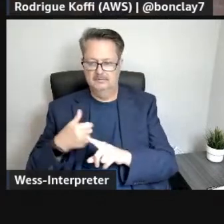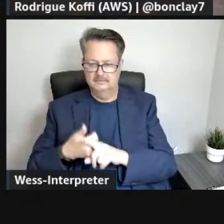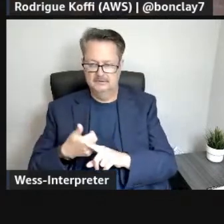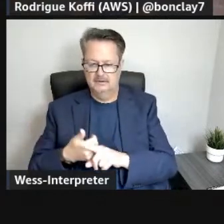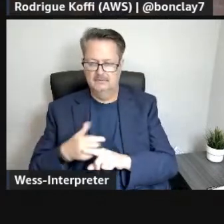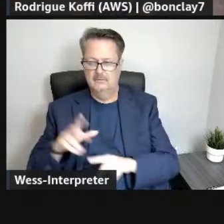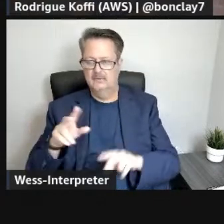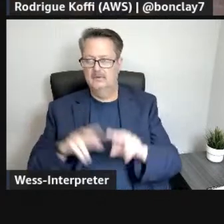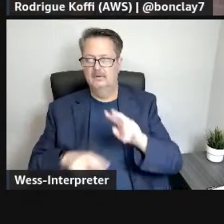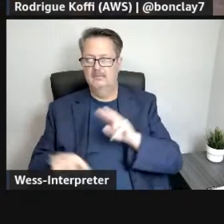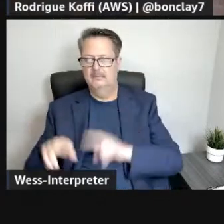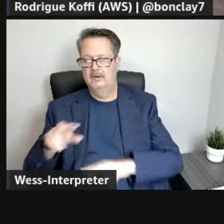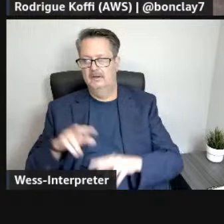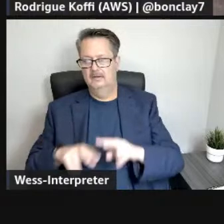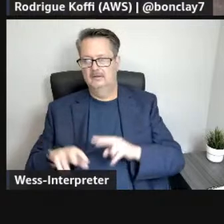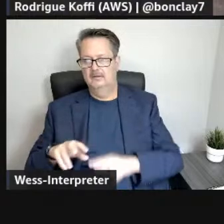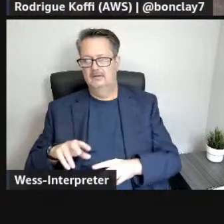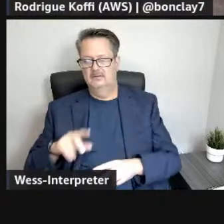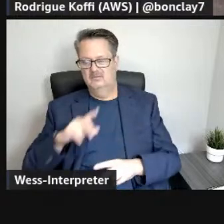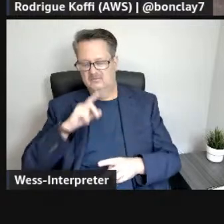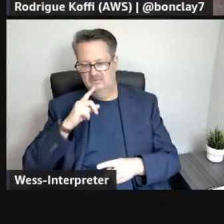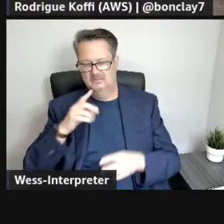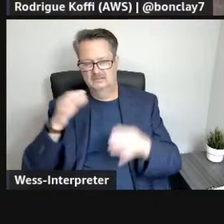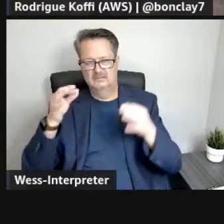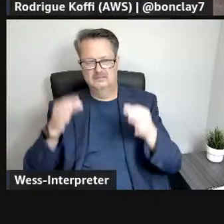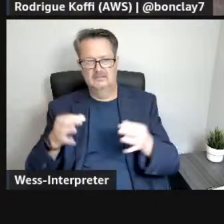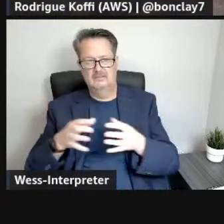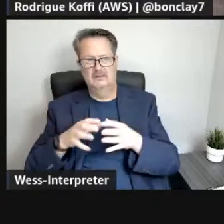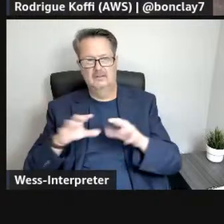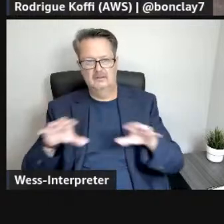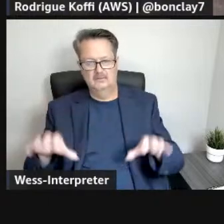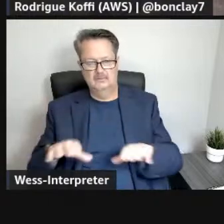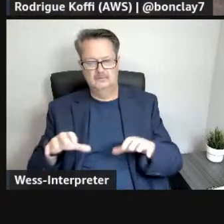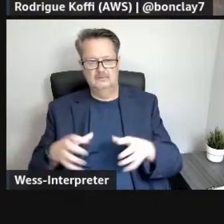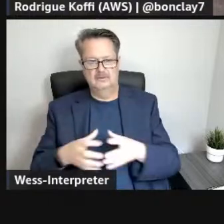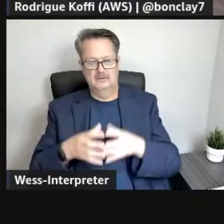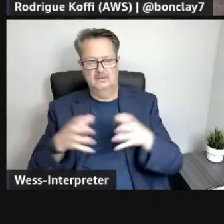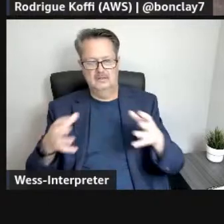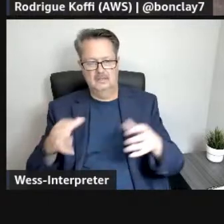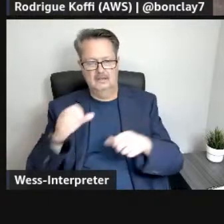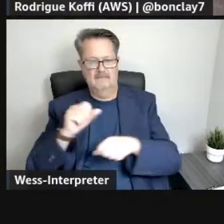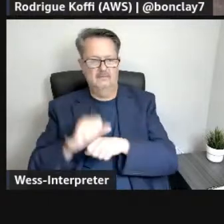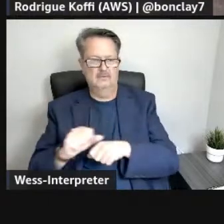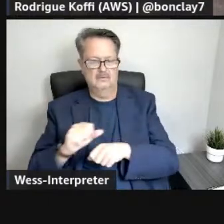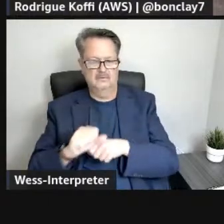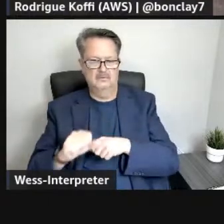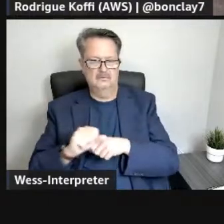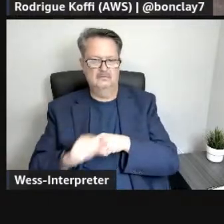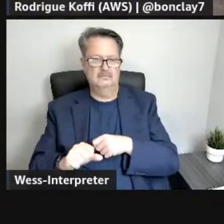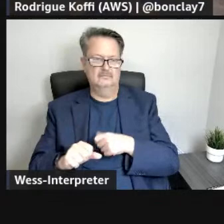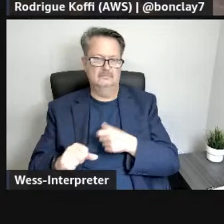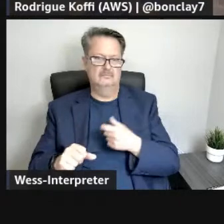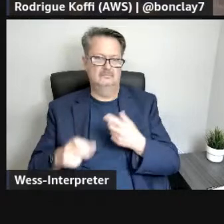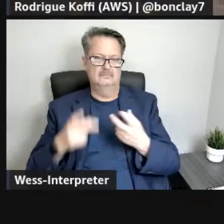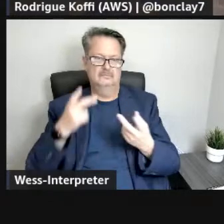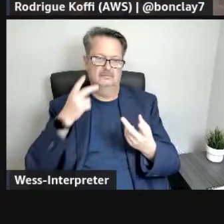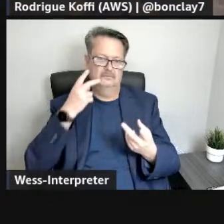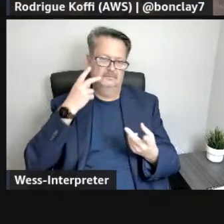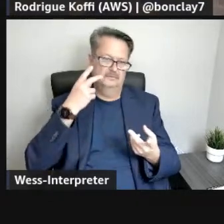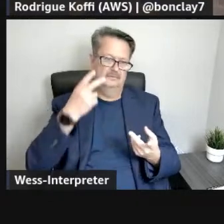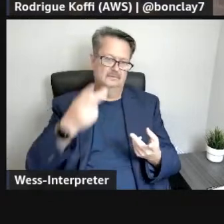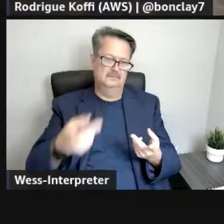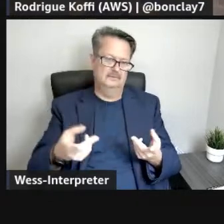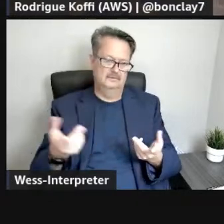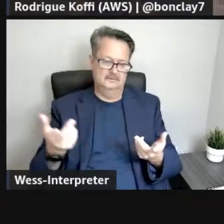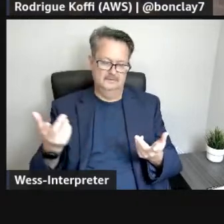the application is essentially doing a lot of work. It is, you're not separating concerns. So here the application is responsible, or the same